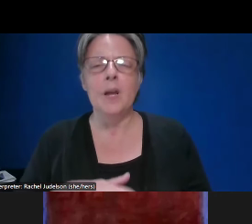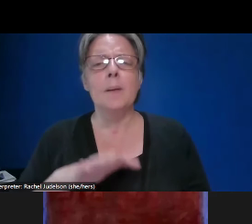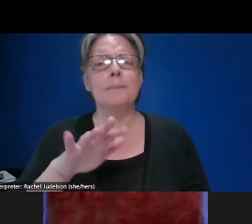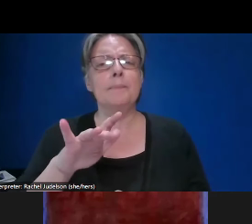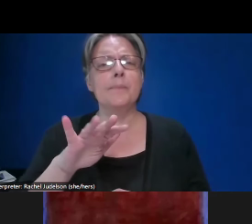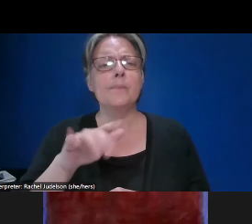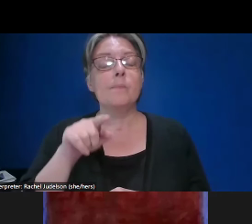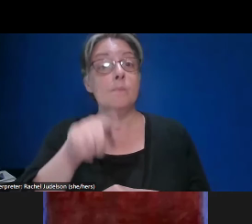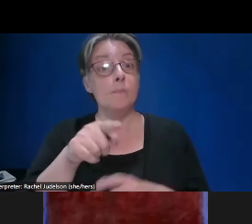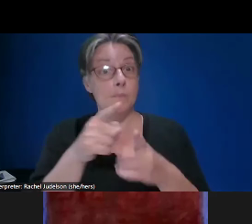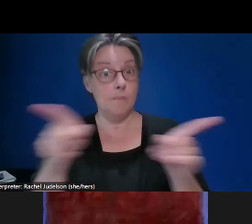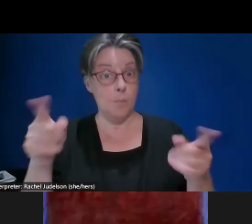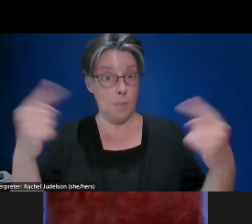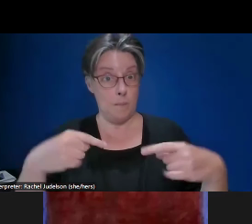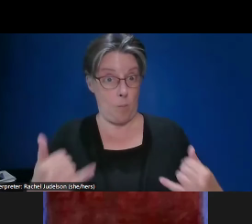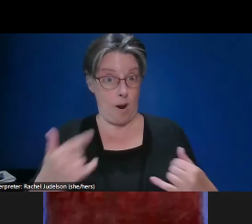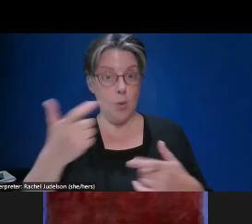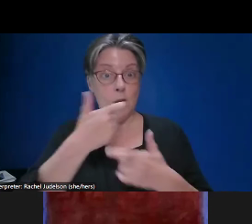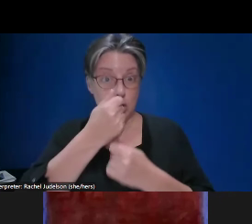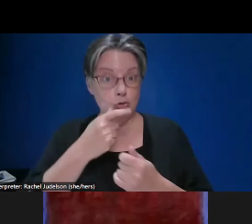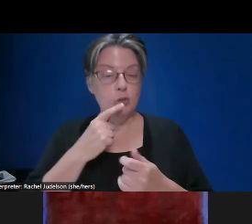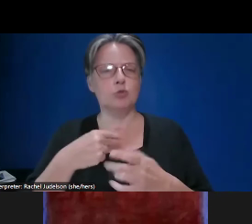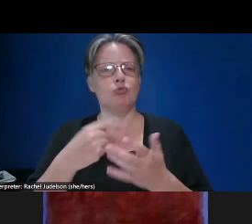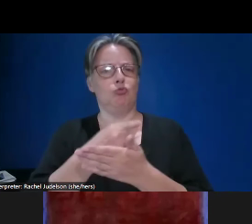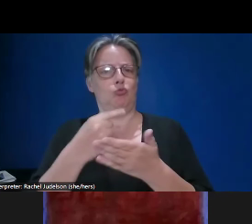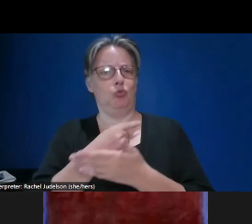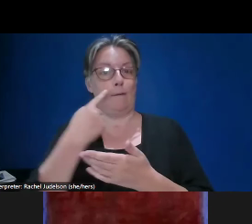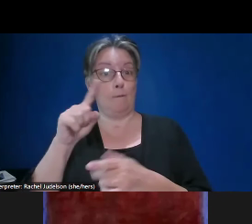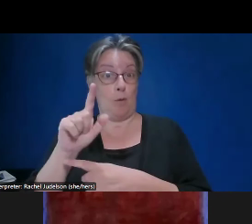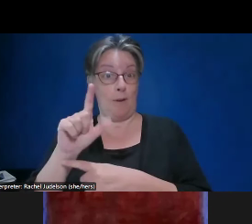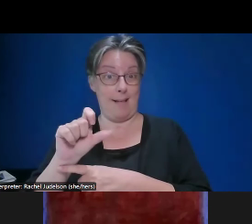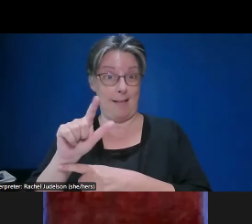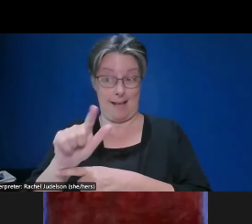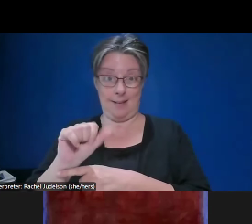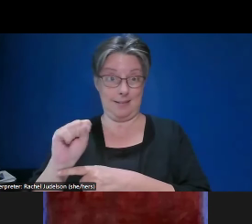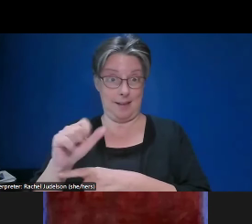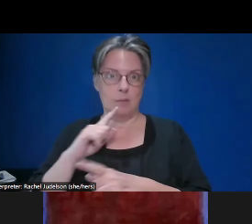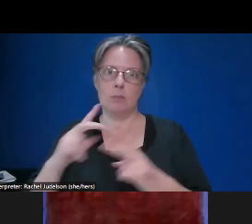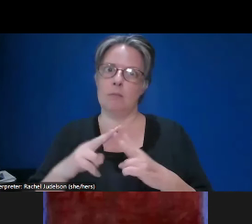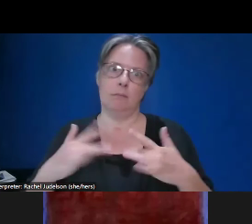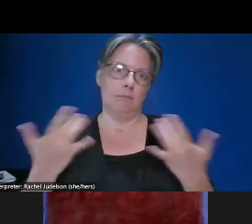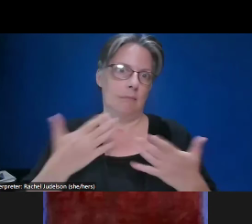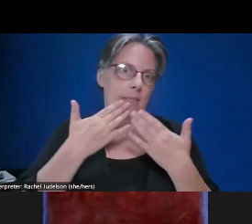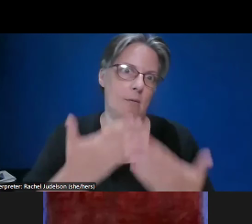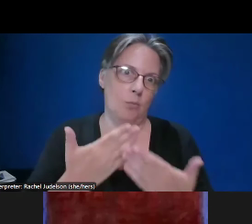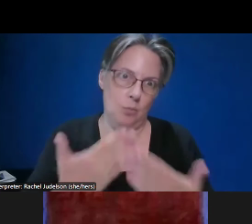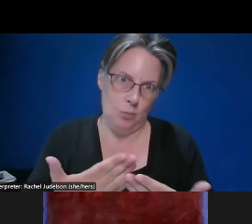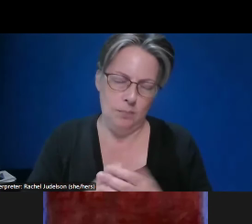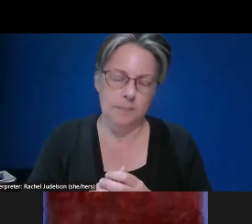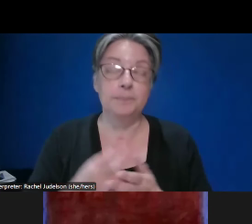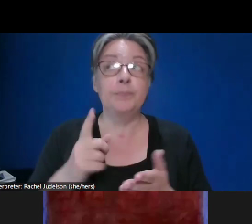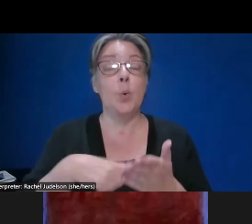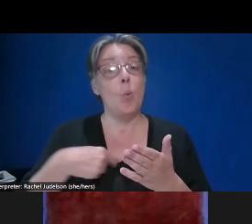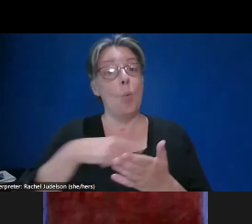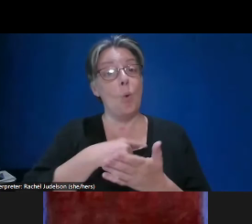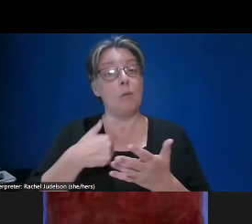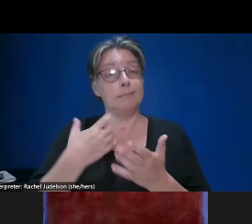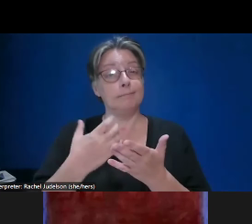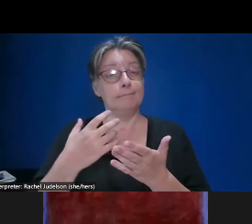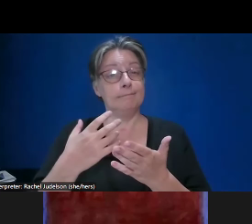You're here because you're interested in reviewing for the LSA, which we're all very happy about. And what we'd like to do